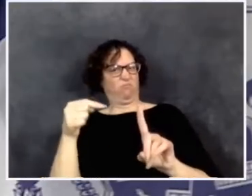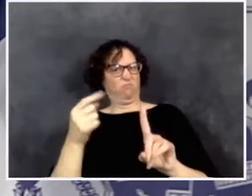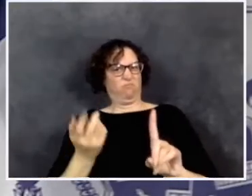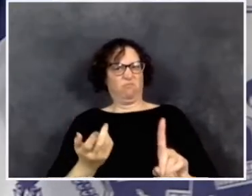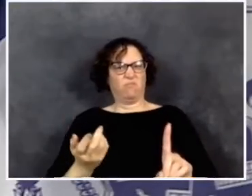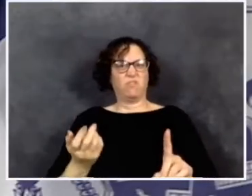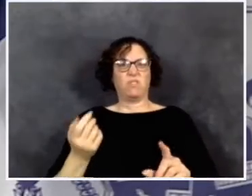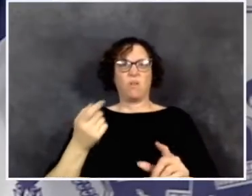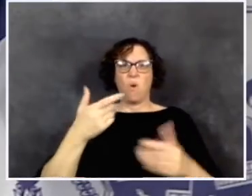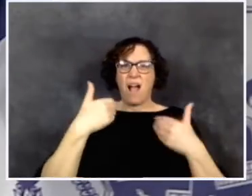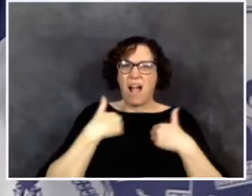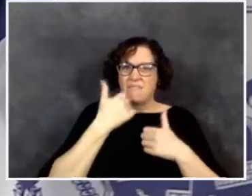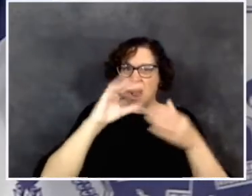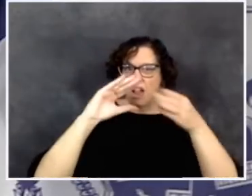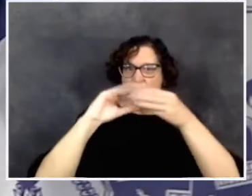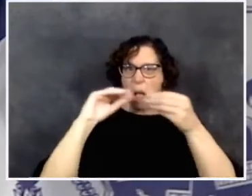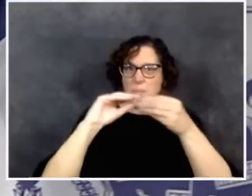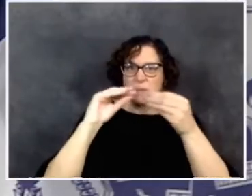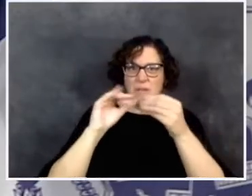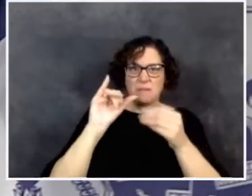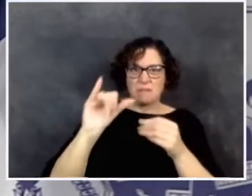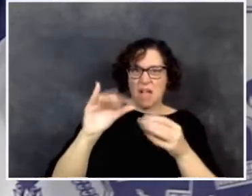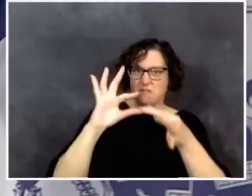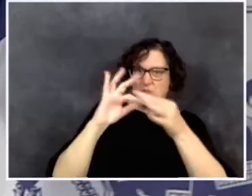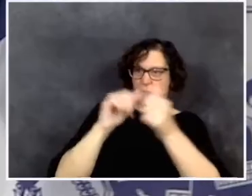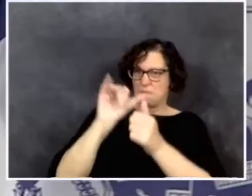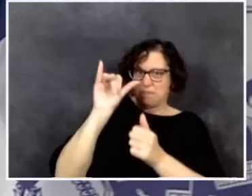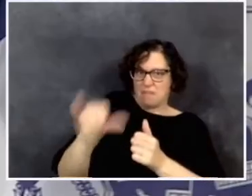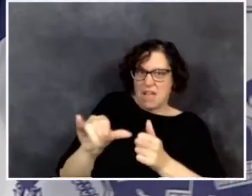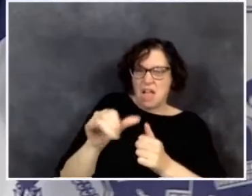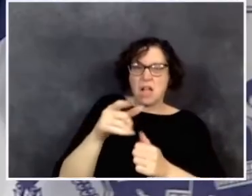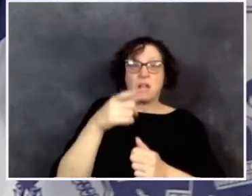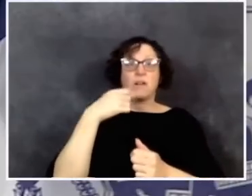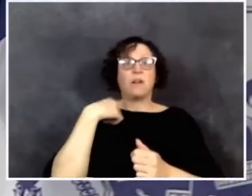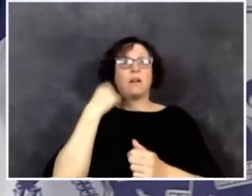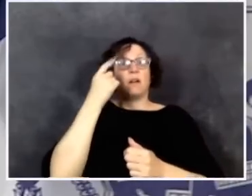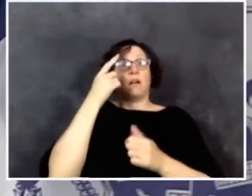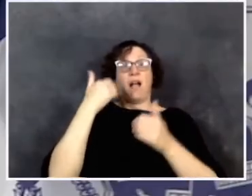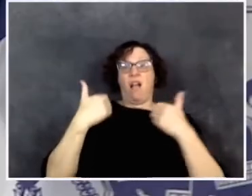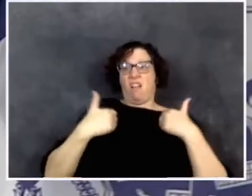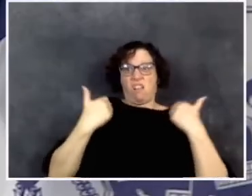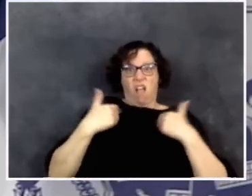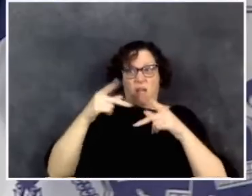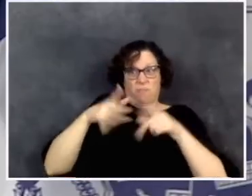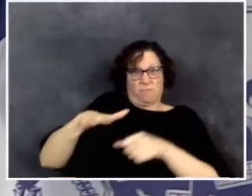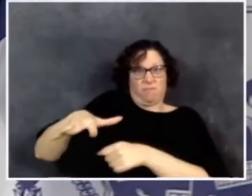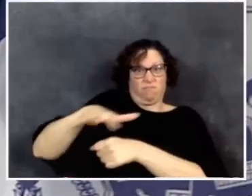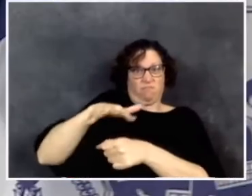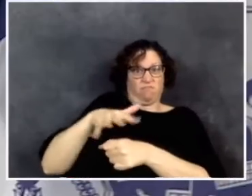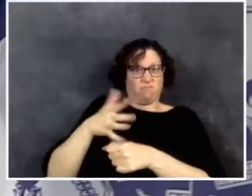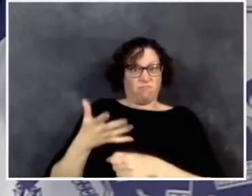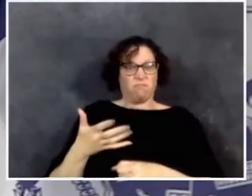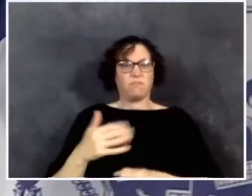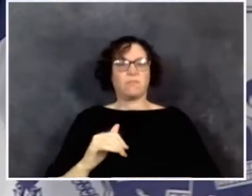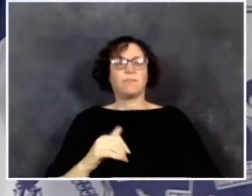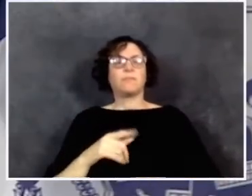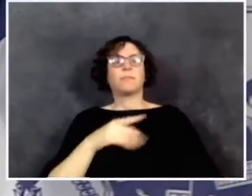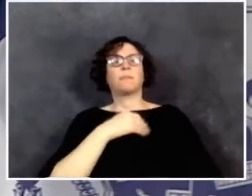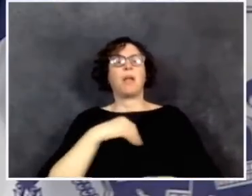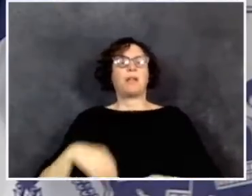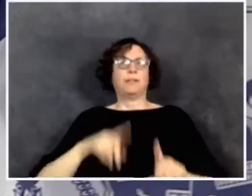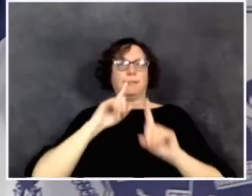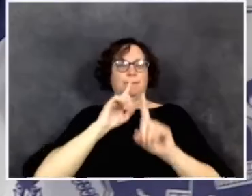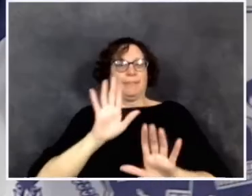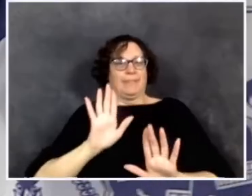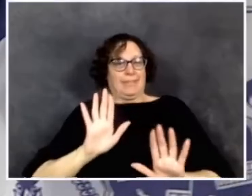So what message do we want to send to them? Look, my message is, this is not business as usual. When you're